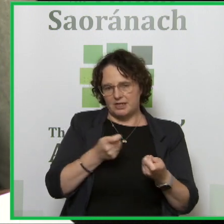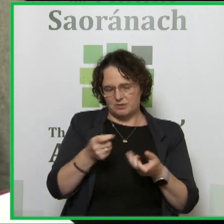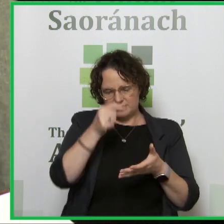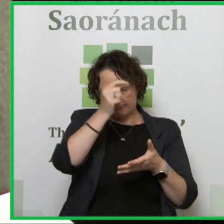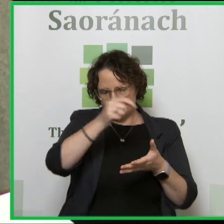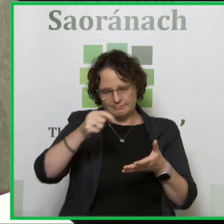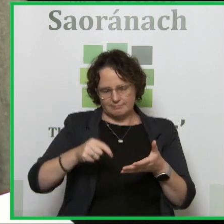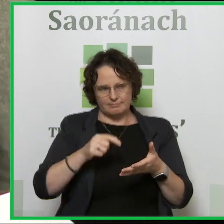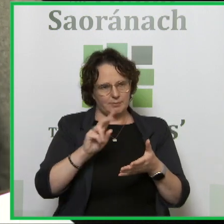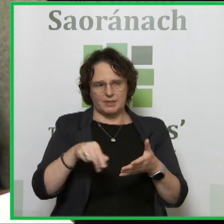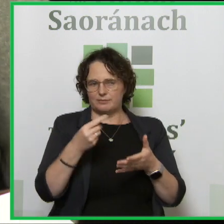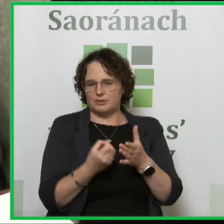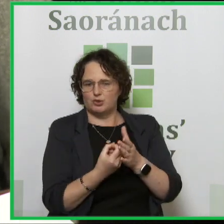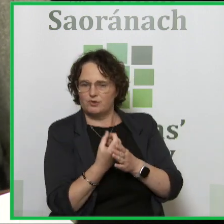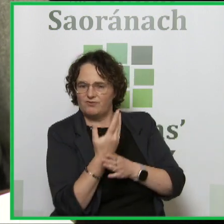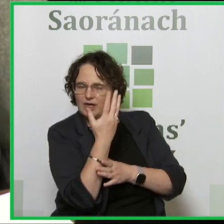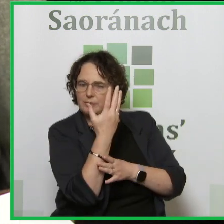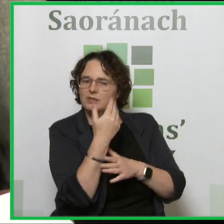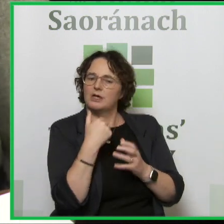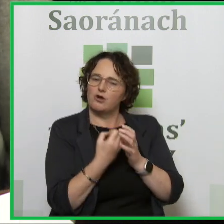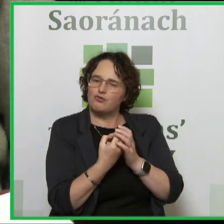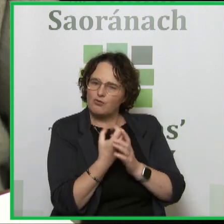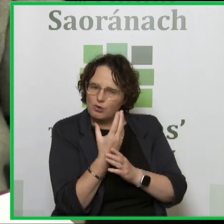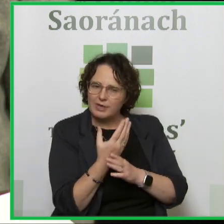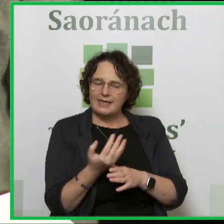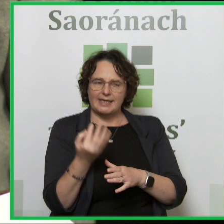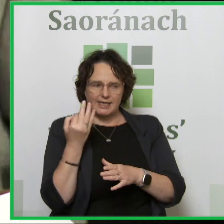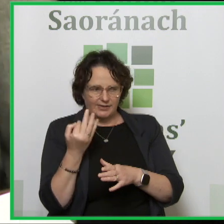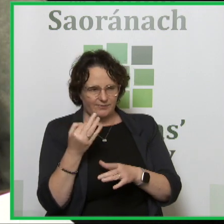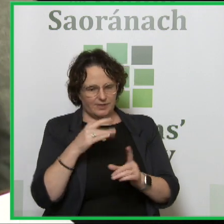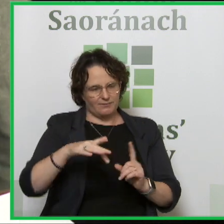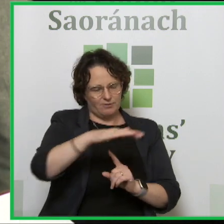these will flourish unless the ecosystem has the capacity to support them.